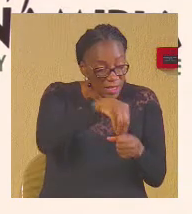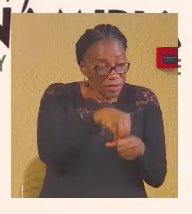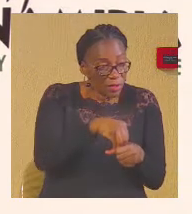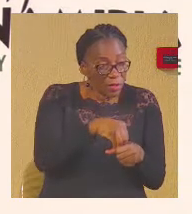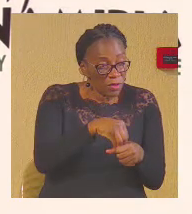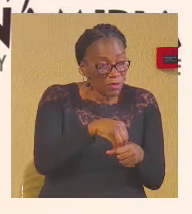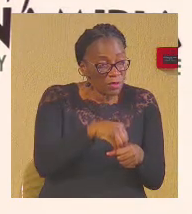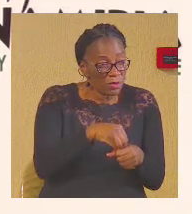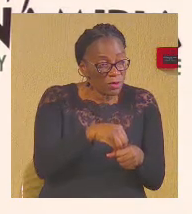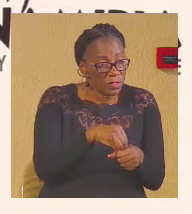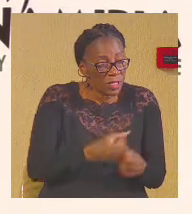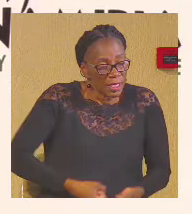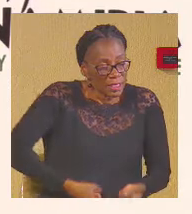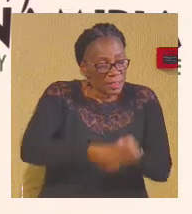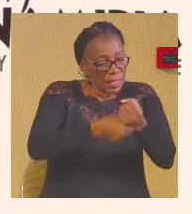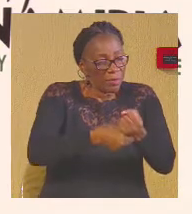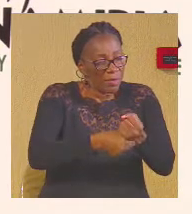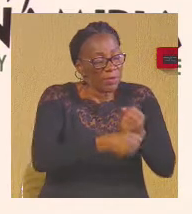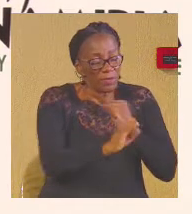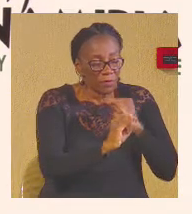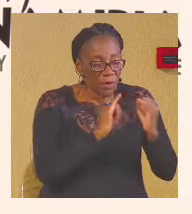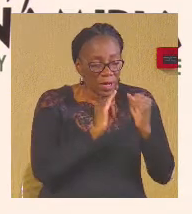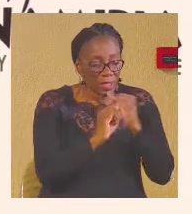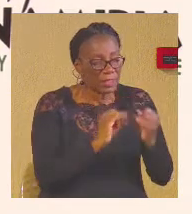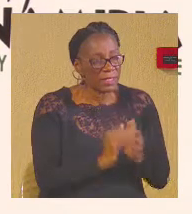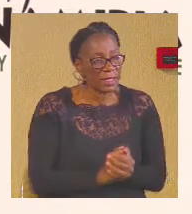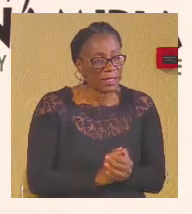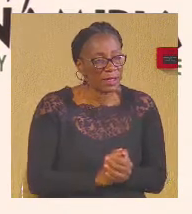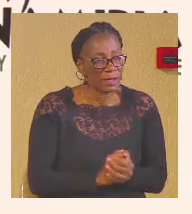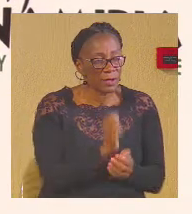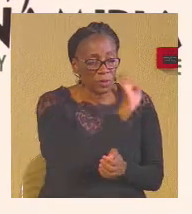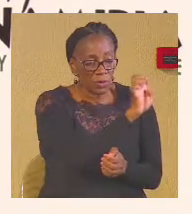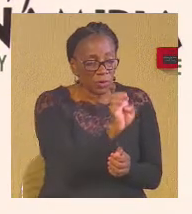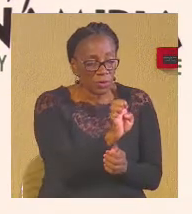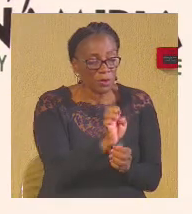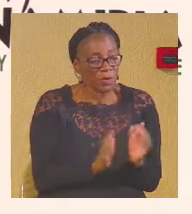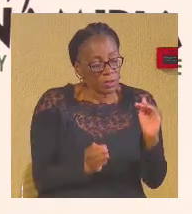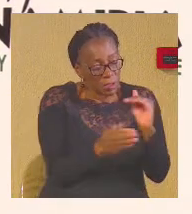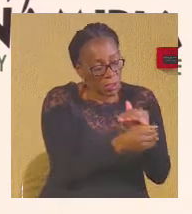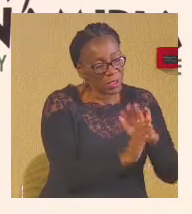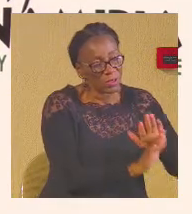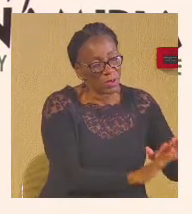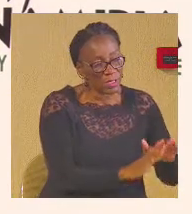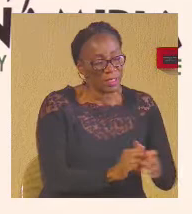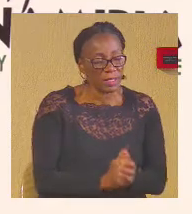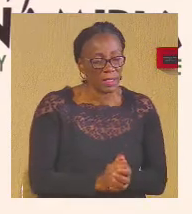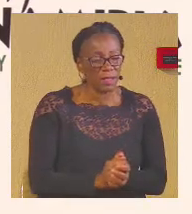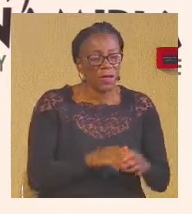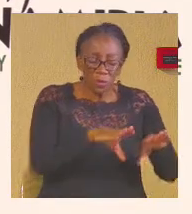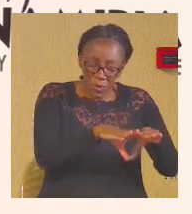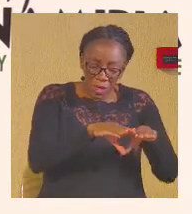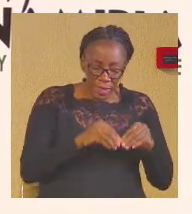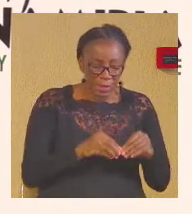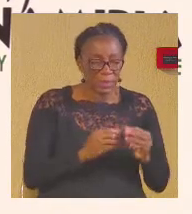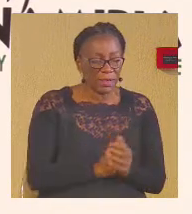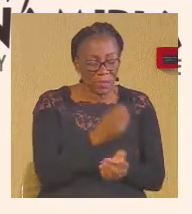to ensure that they embrace the concept, they accept it, and they see it as a measure to protect themselves,